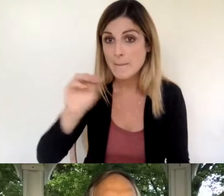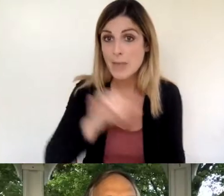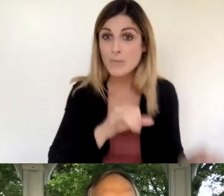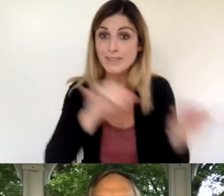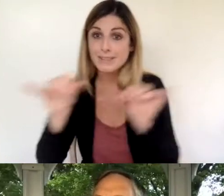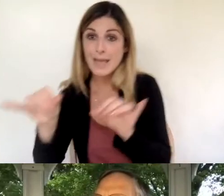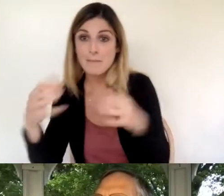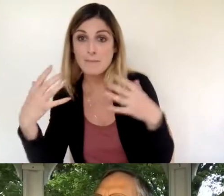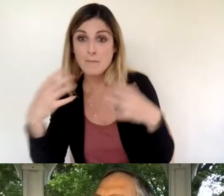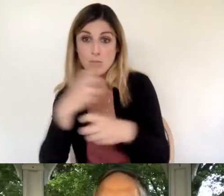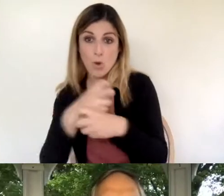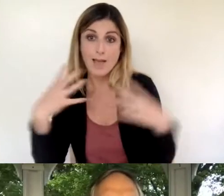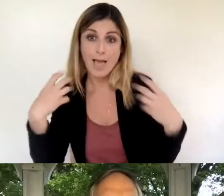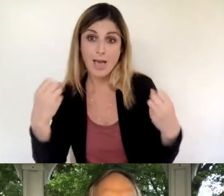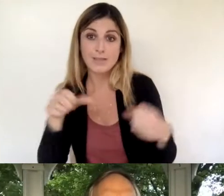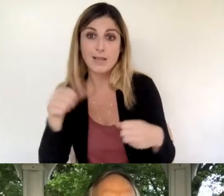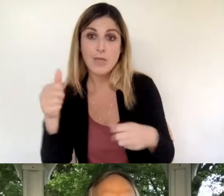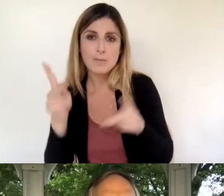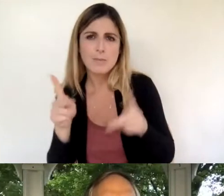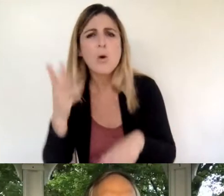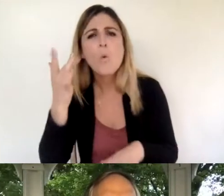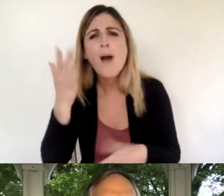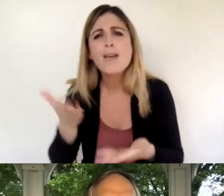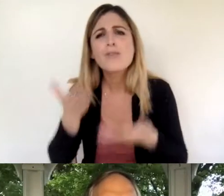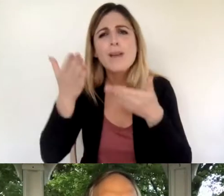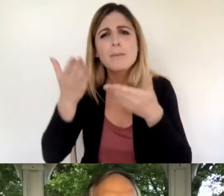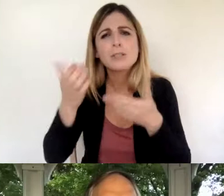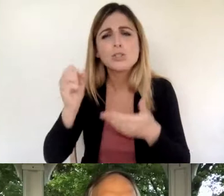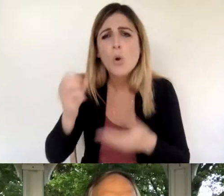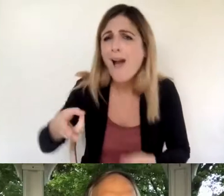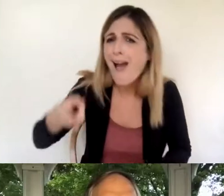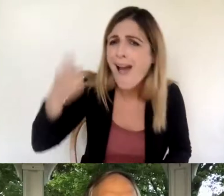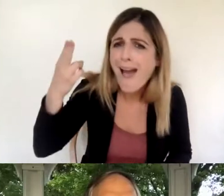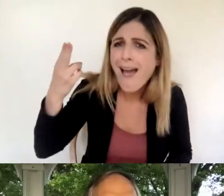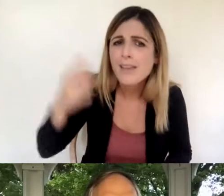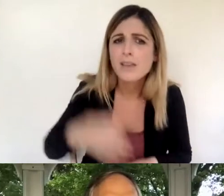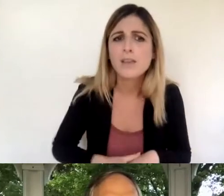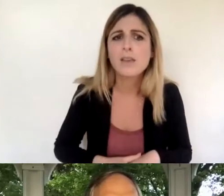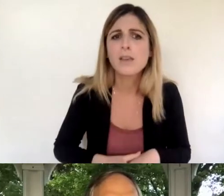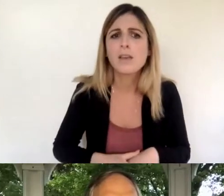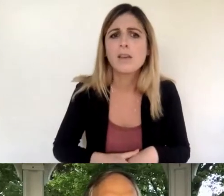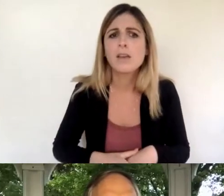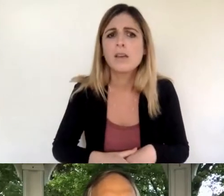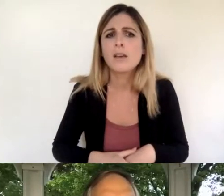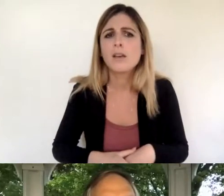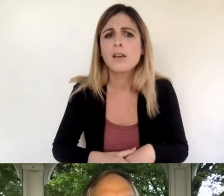Yeah. So why is the recommendation for calcium so high? I mean, the recommendation is 1200 milligrams or somewhere around there, right? Yeah,